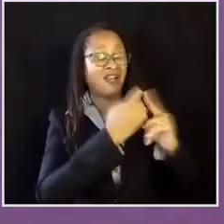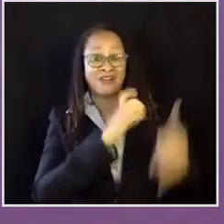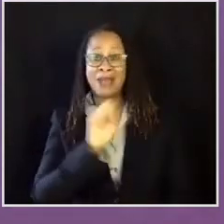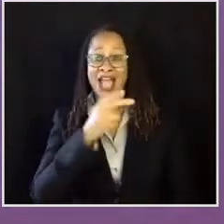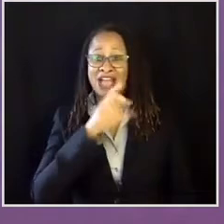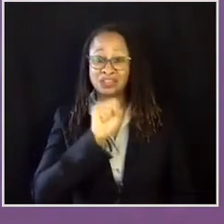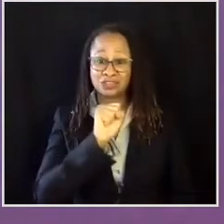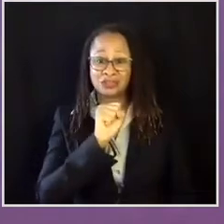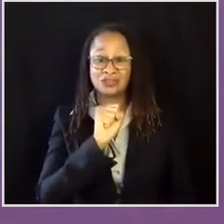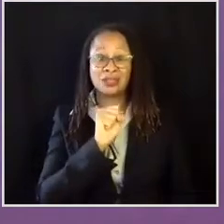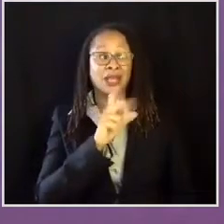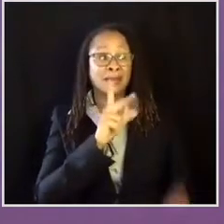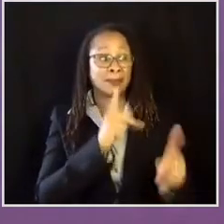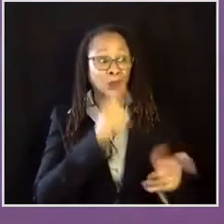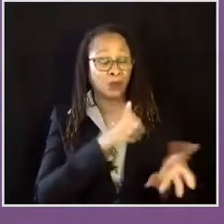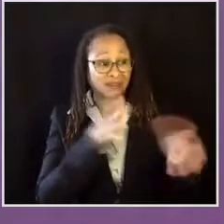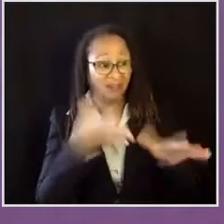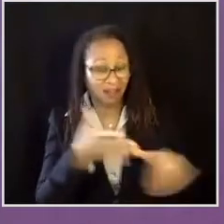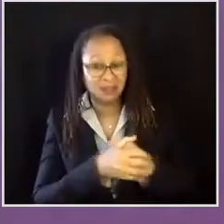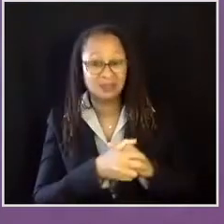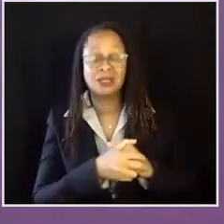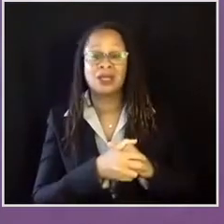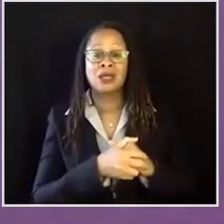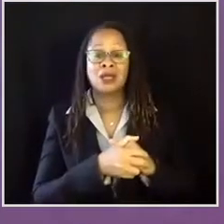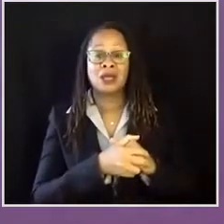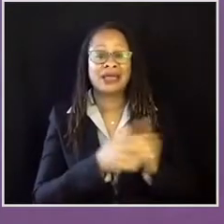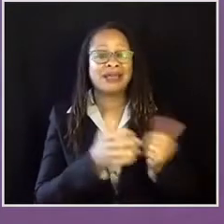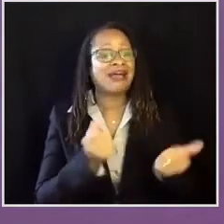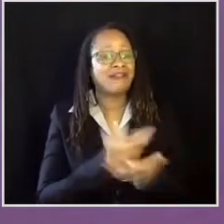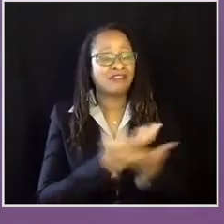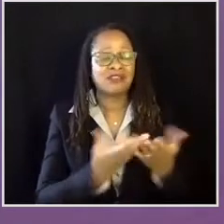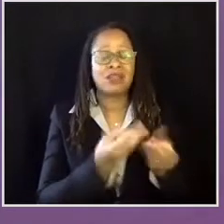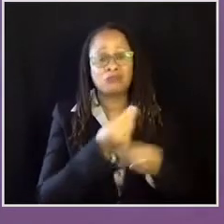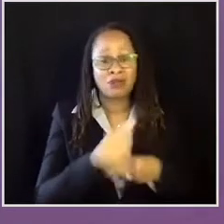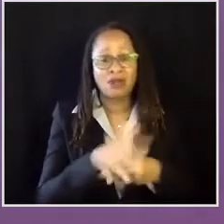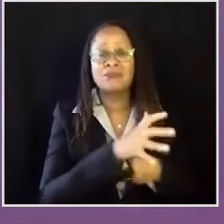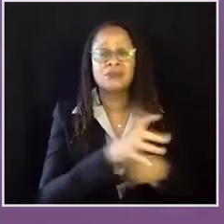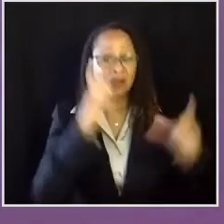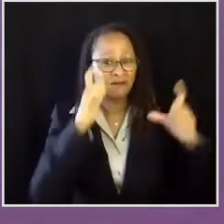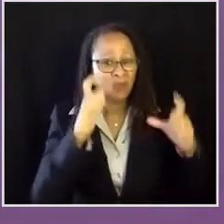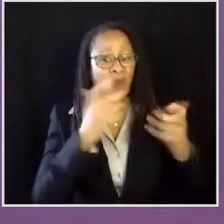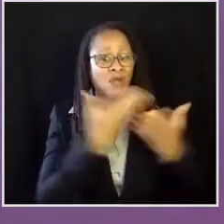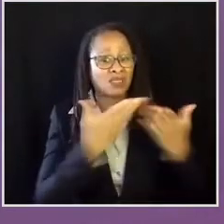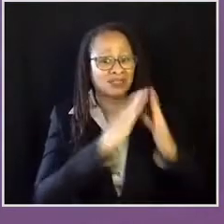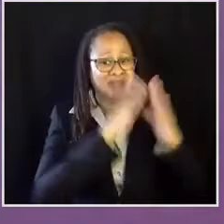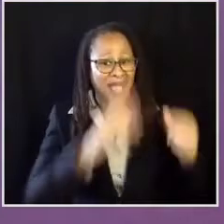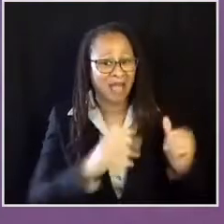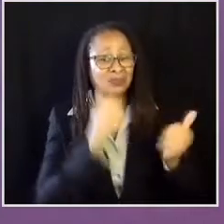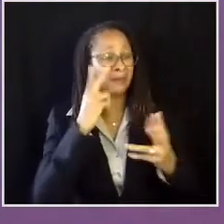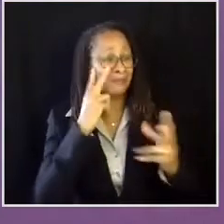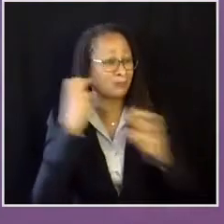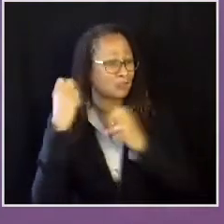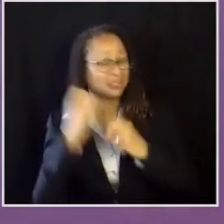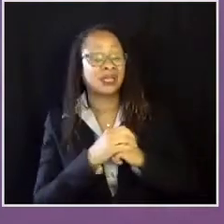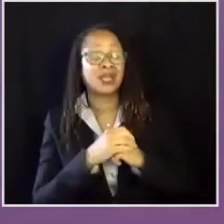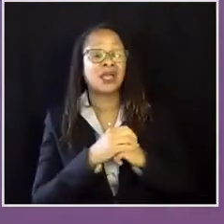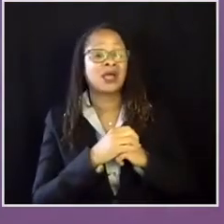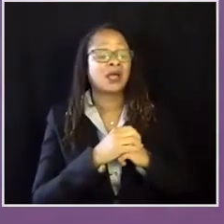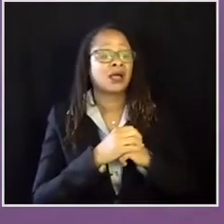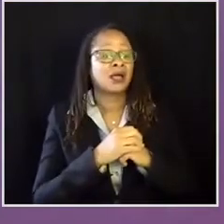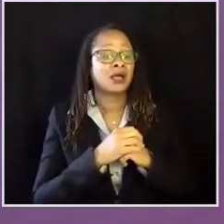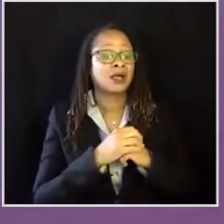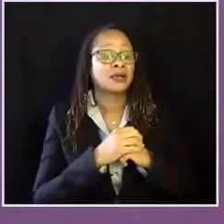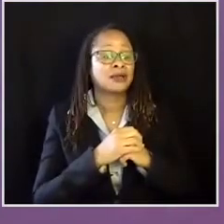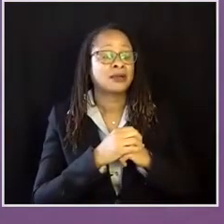lost, along with the photos, the keepsakes, all the memories. Spouses and kids praying each night for their